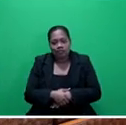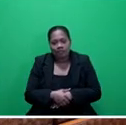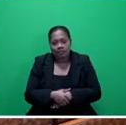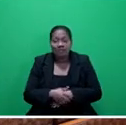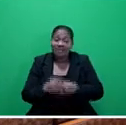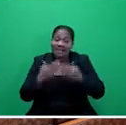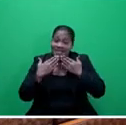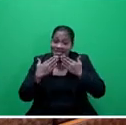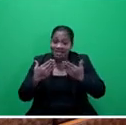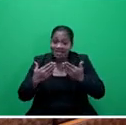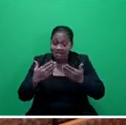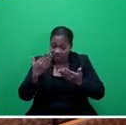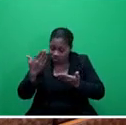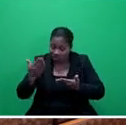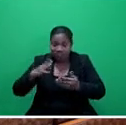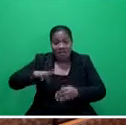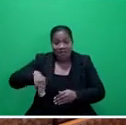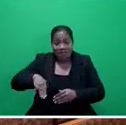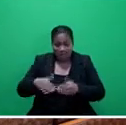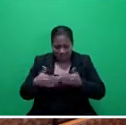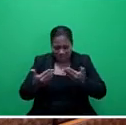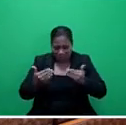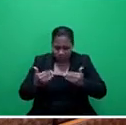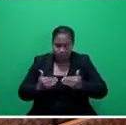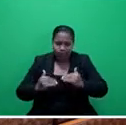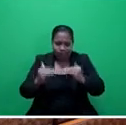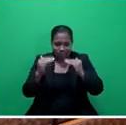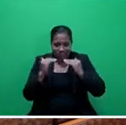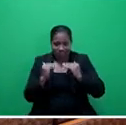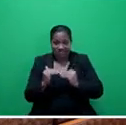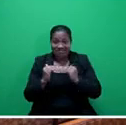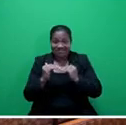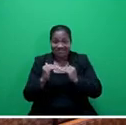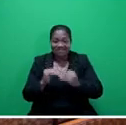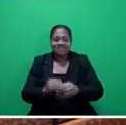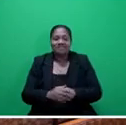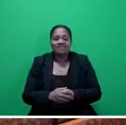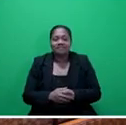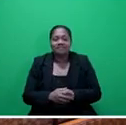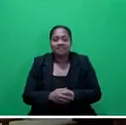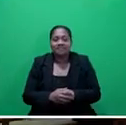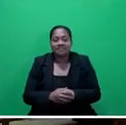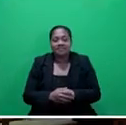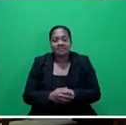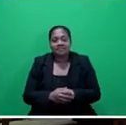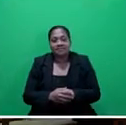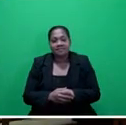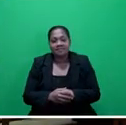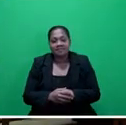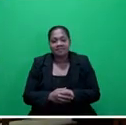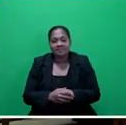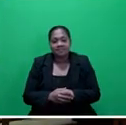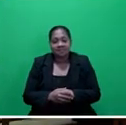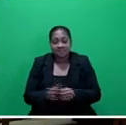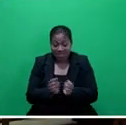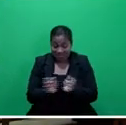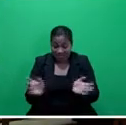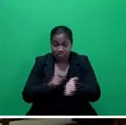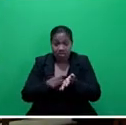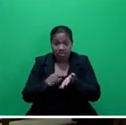Thank you, honourable members. We will now proceed to the next agenda item. Secretary General.